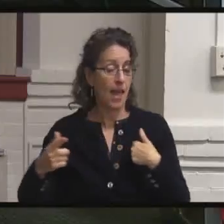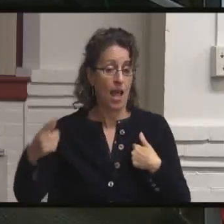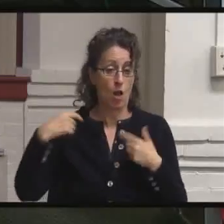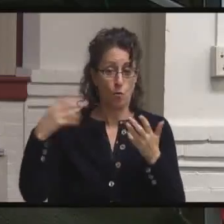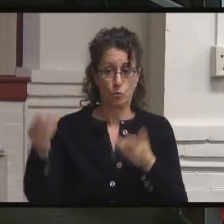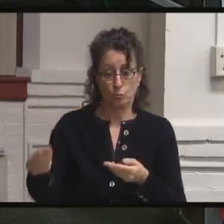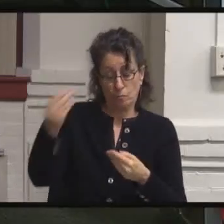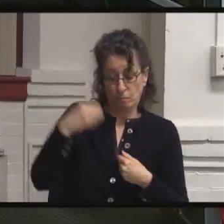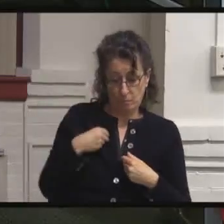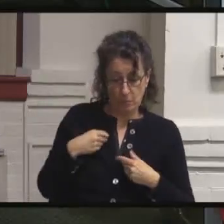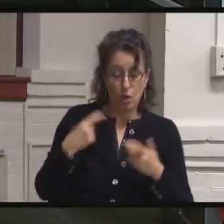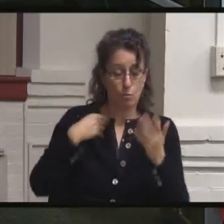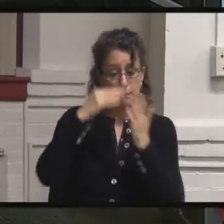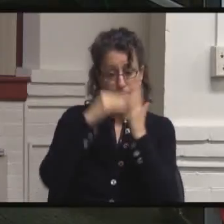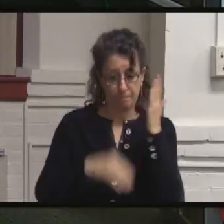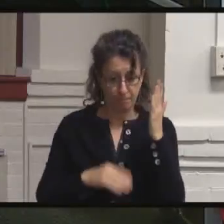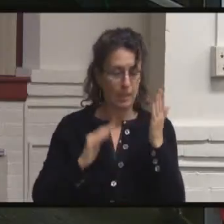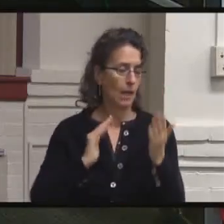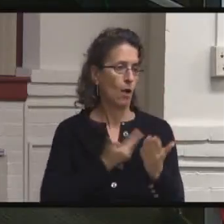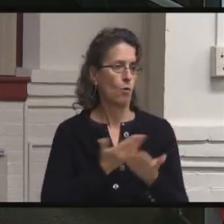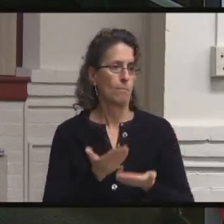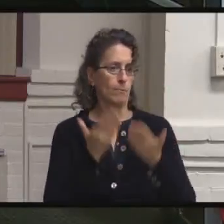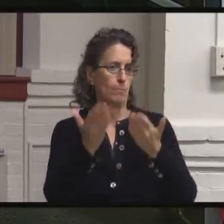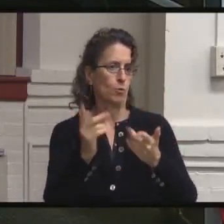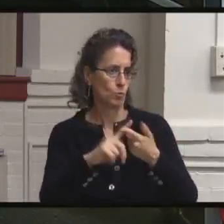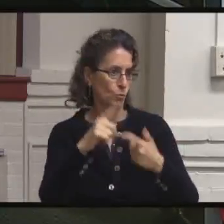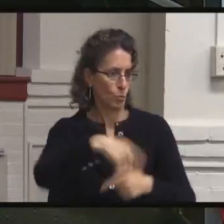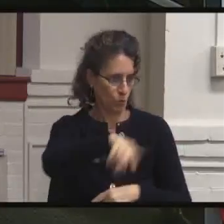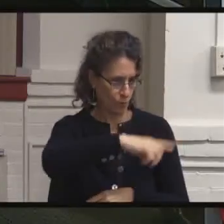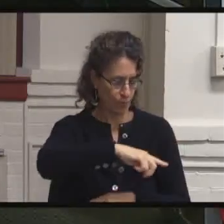discuss. Simultaneous to this,